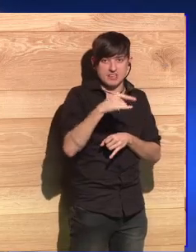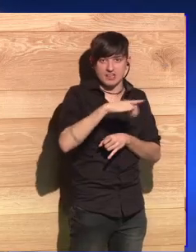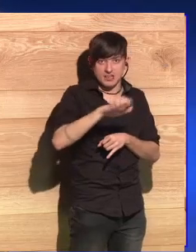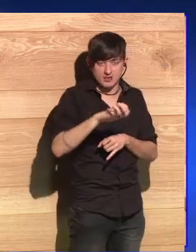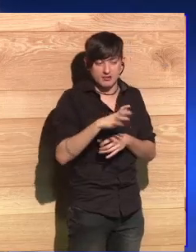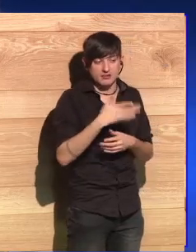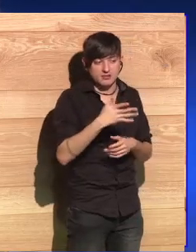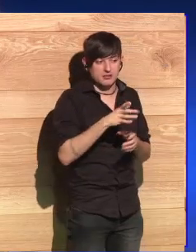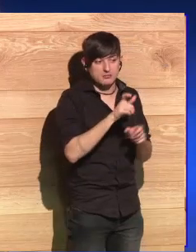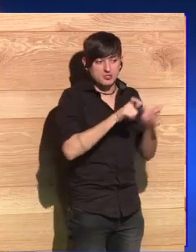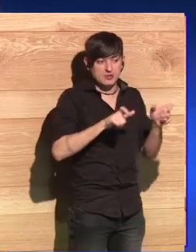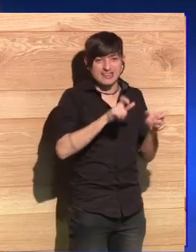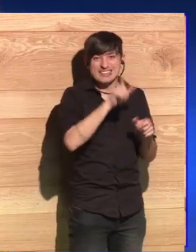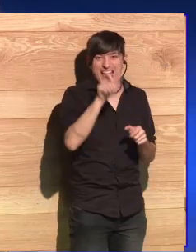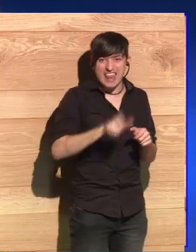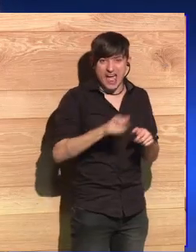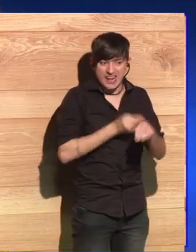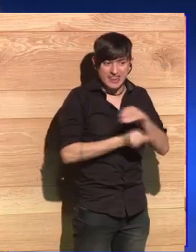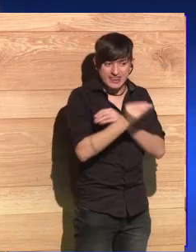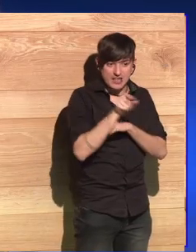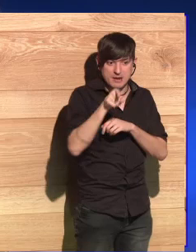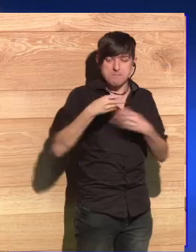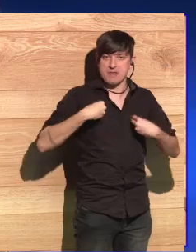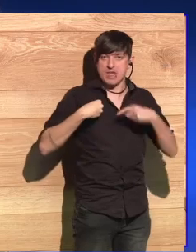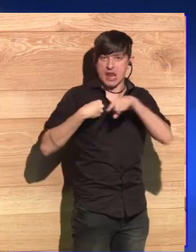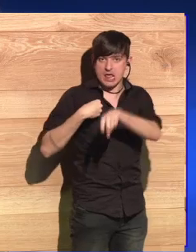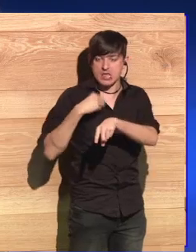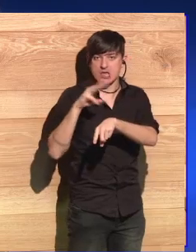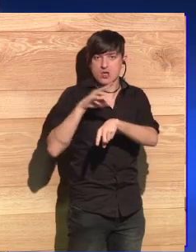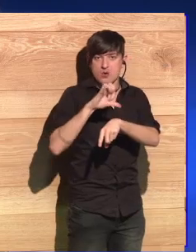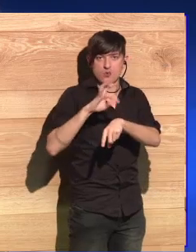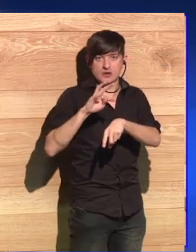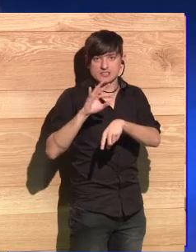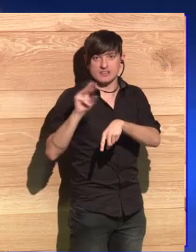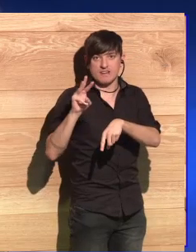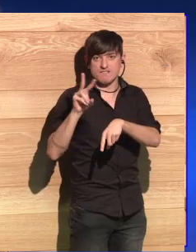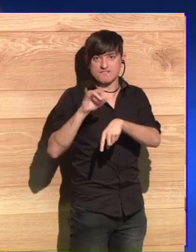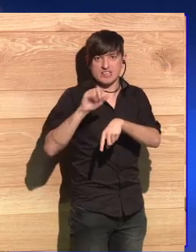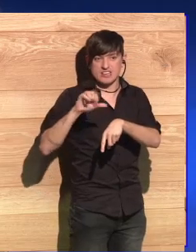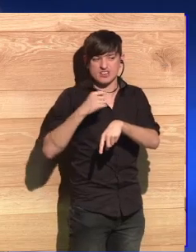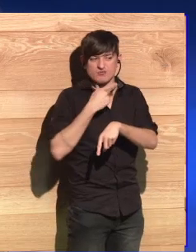from the neighborhood playing in that gym. And this guy came and he did a little trash talking to